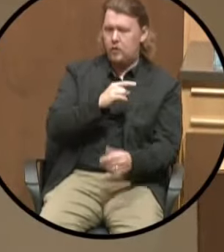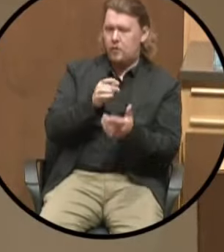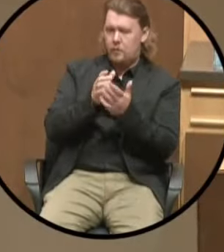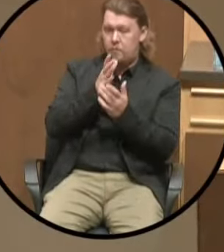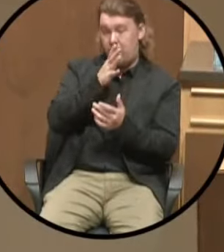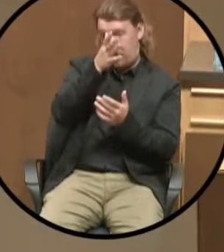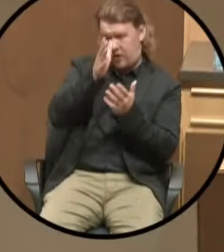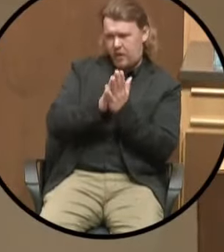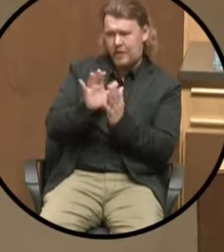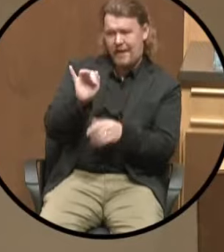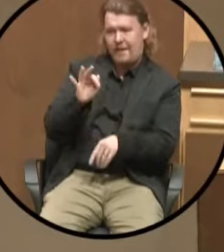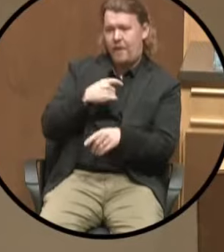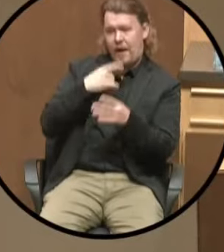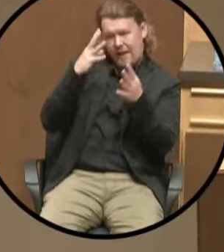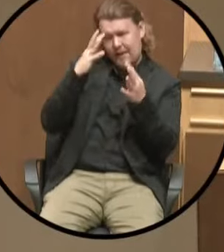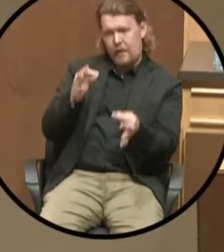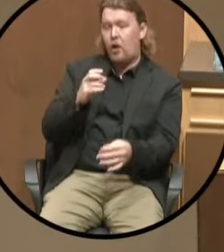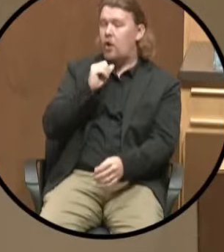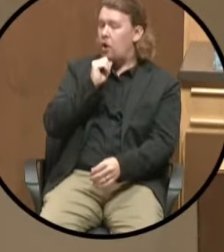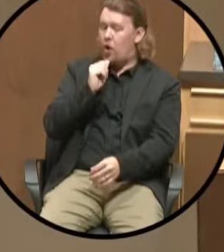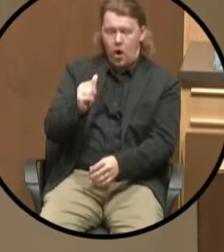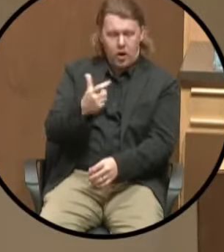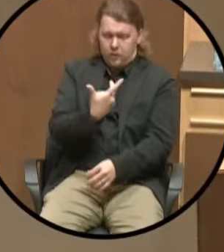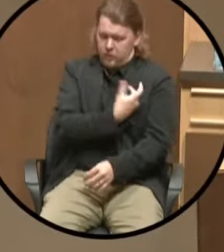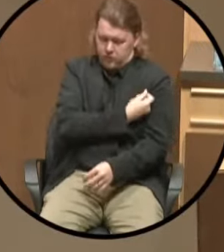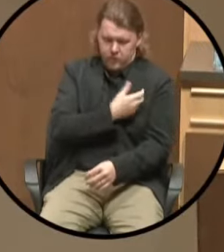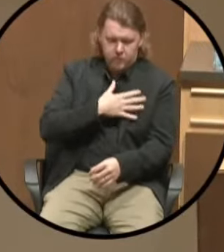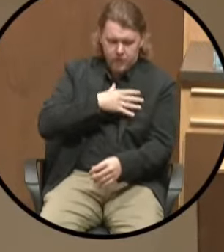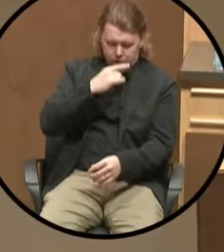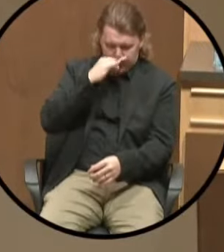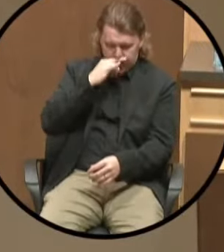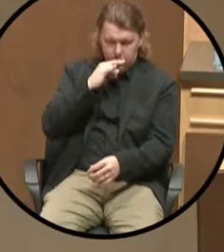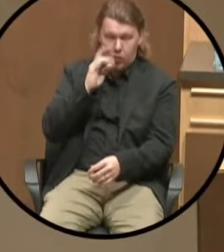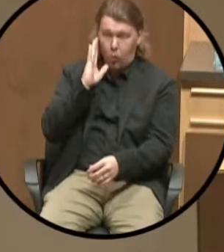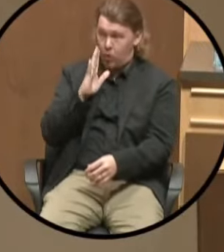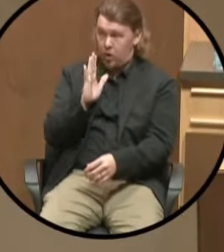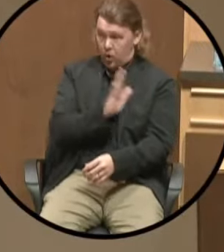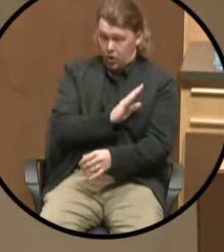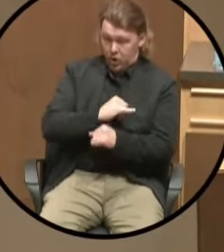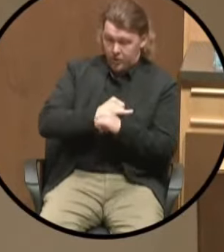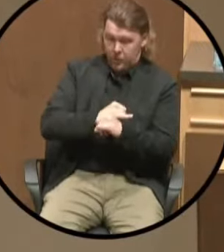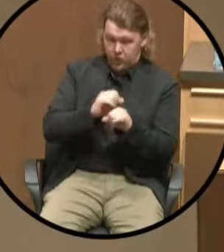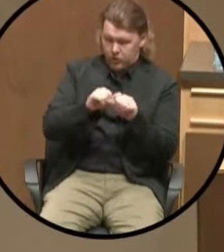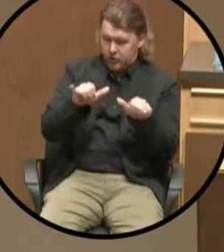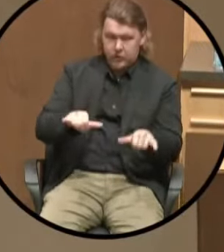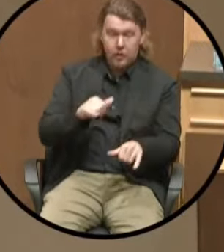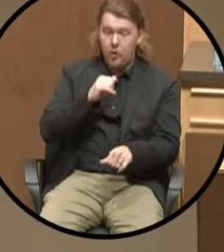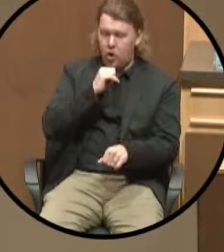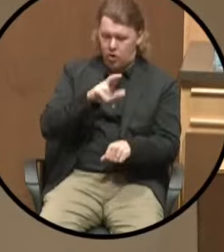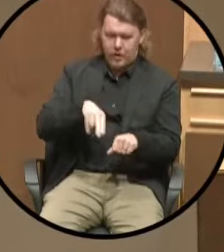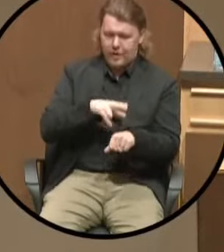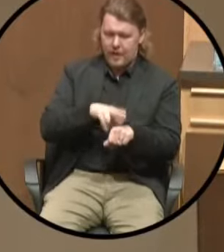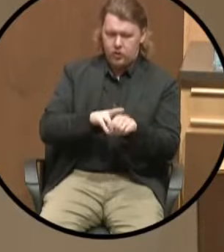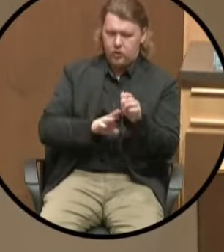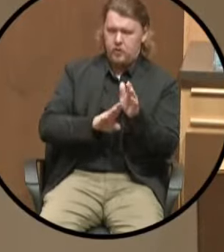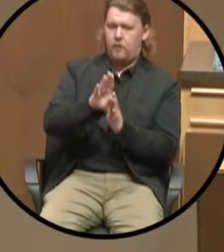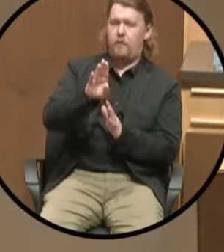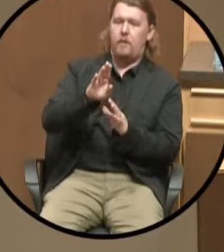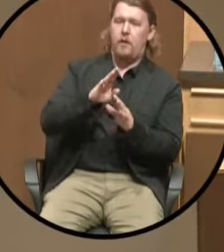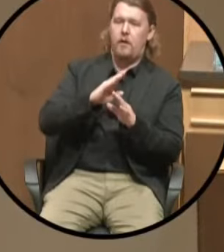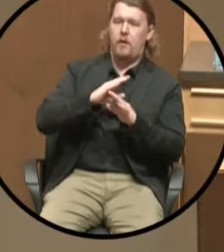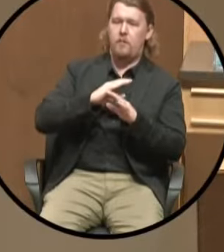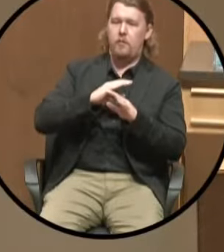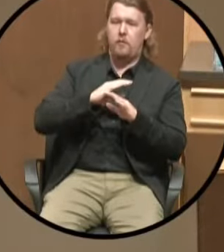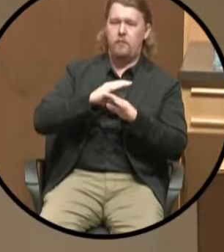choose not to vaccinate my child, will her immune system not develop resistance naturally based on